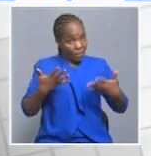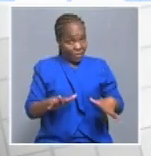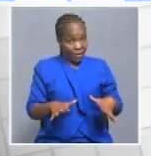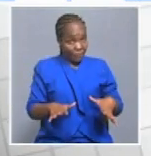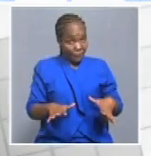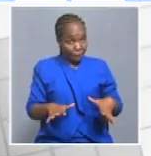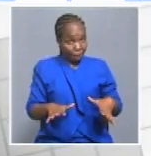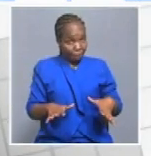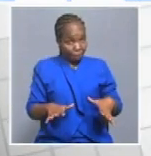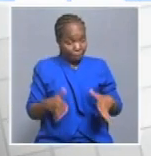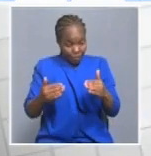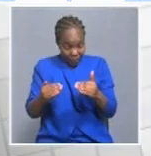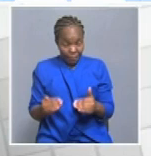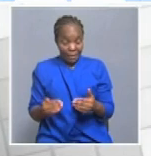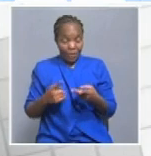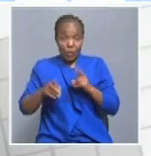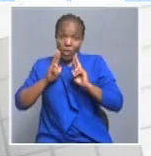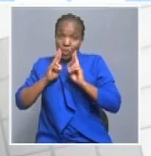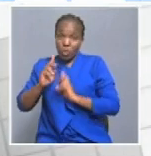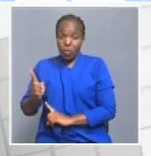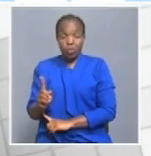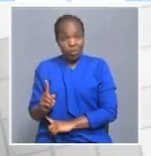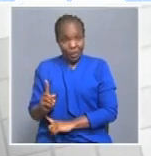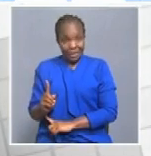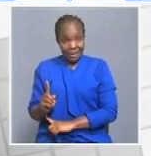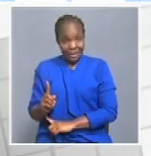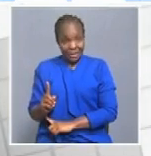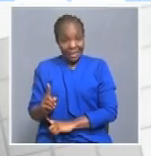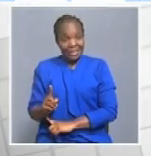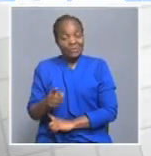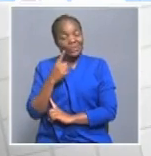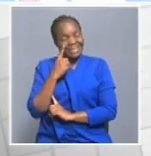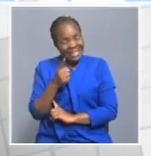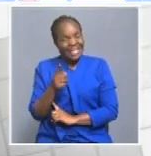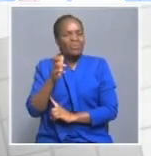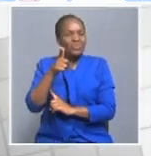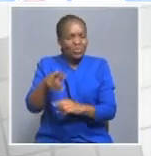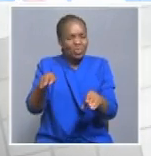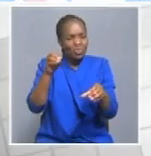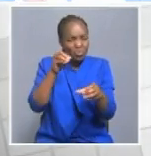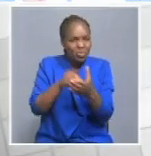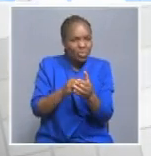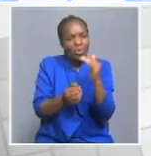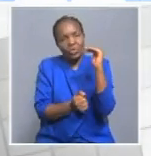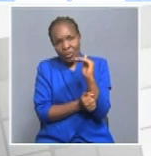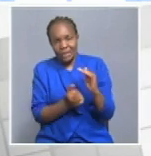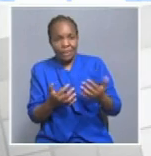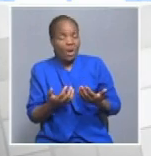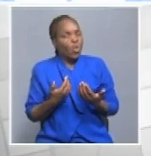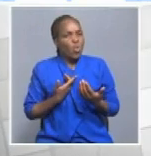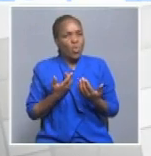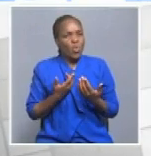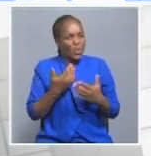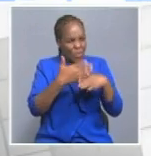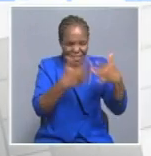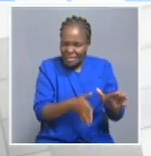with NORAD. And then we are discussing this issue on how we are going to fund the toilets. So we have not left the place. We are continuing. Our